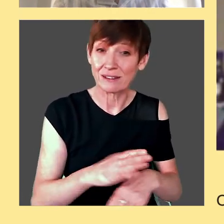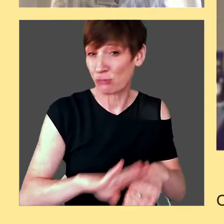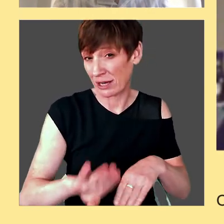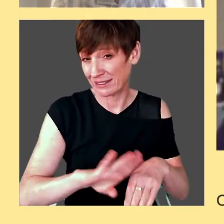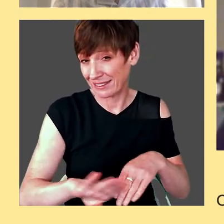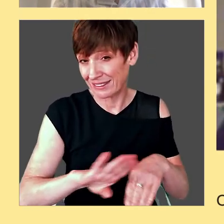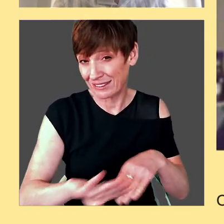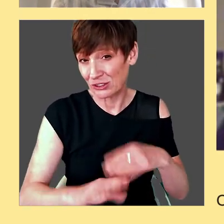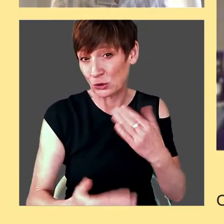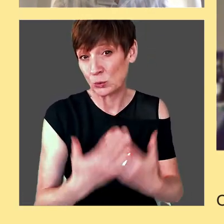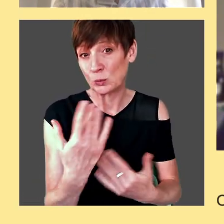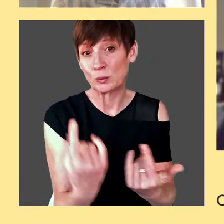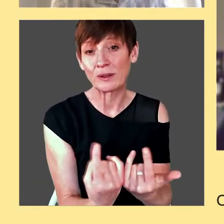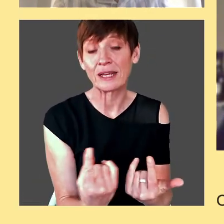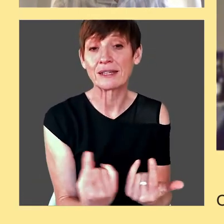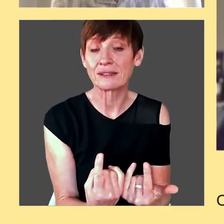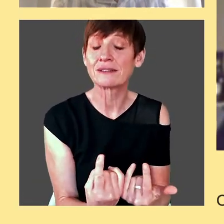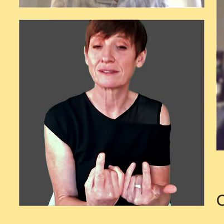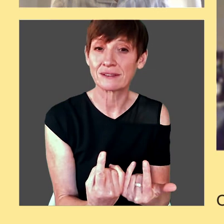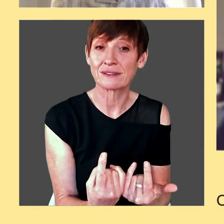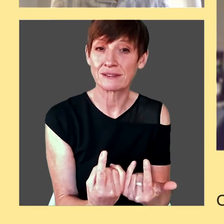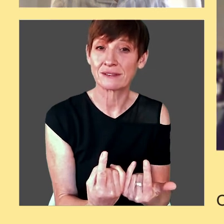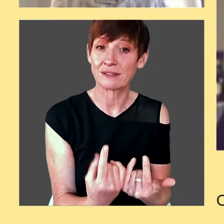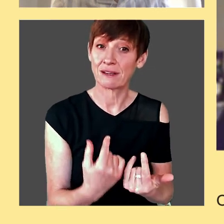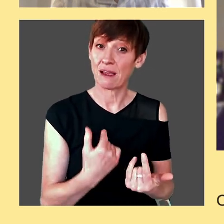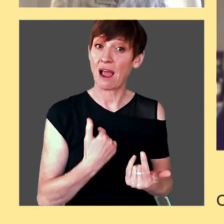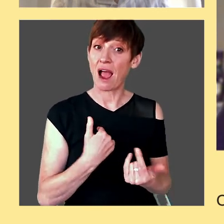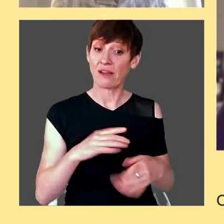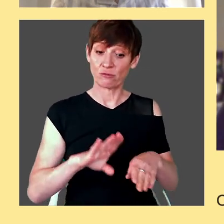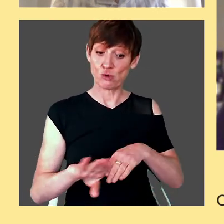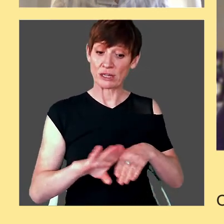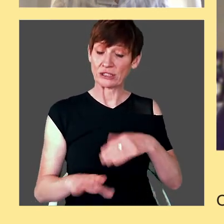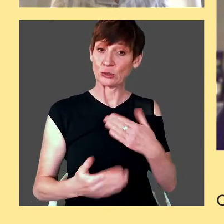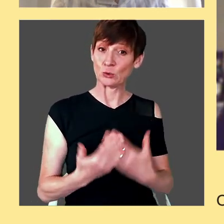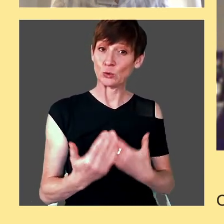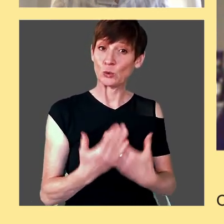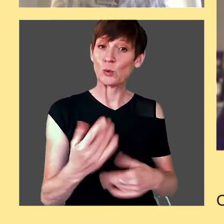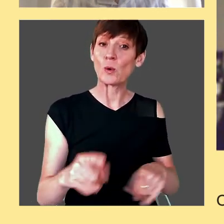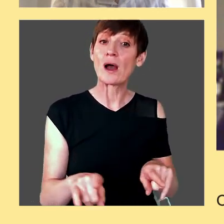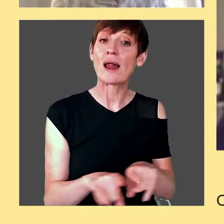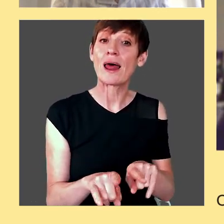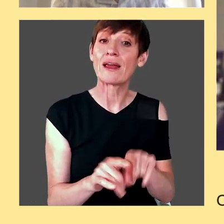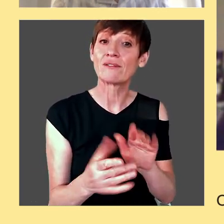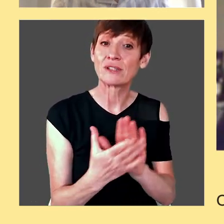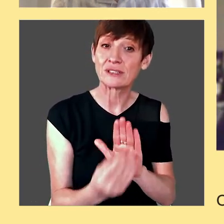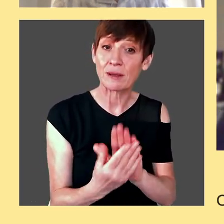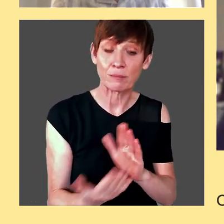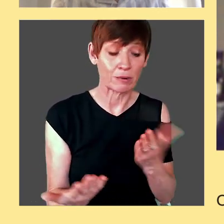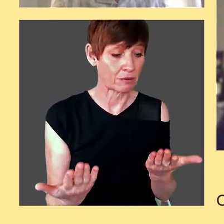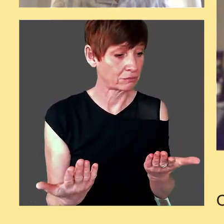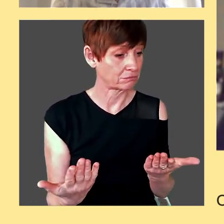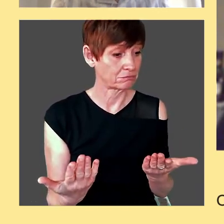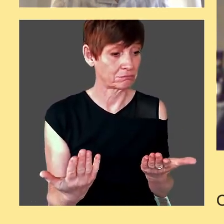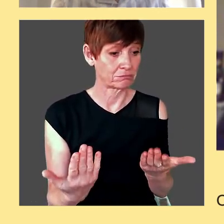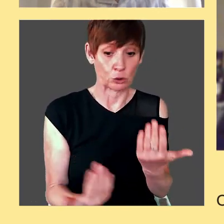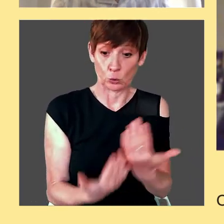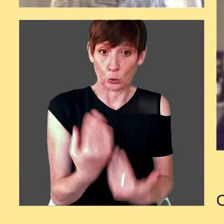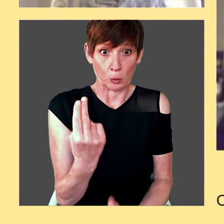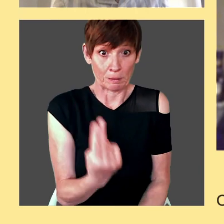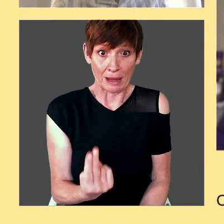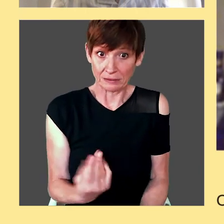I practice something I never done before. For example, I start new kind of painting I never done,